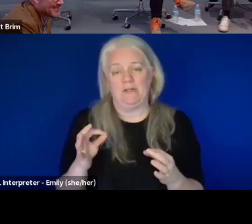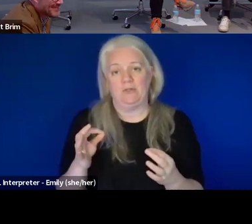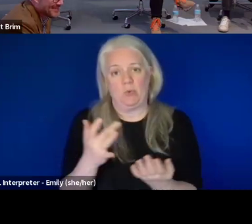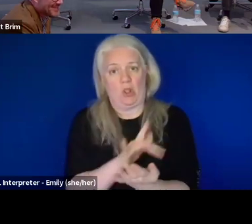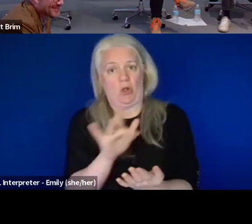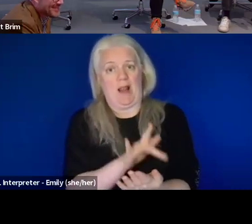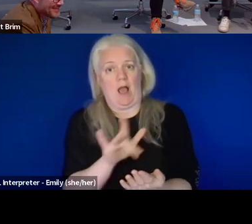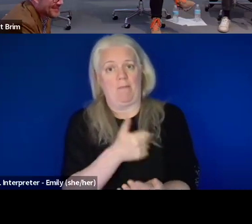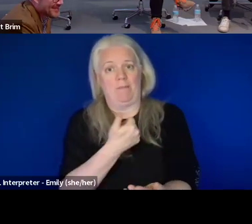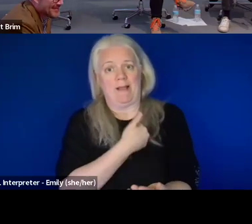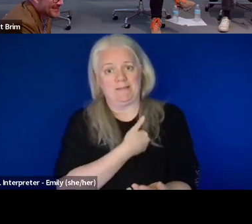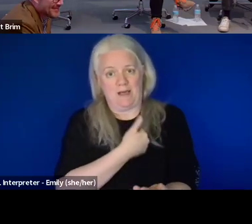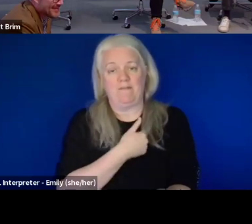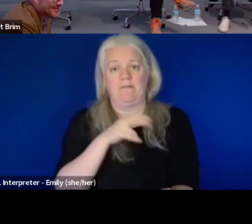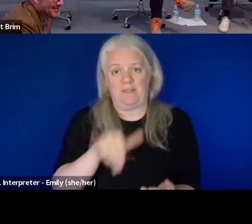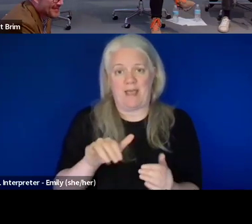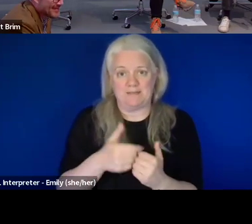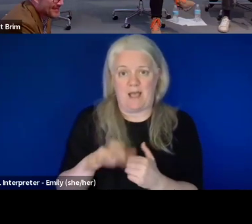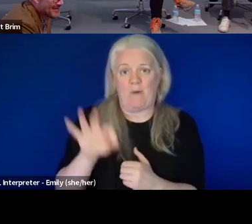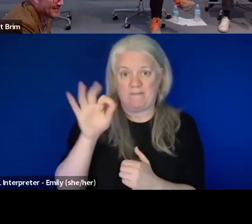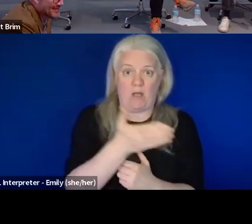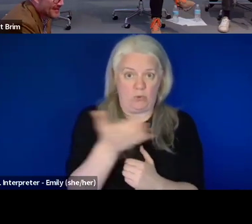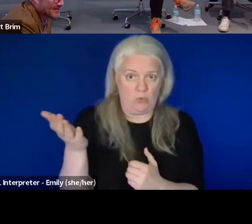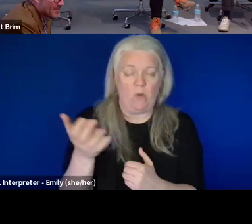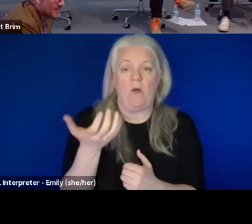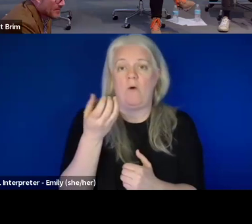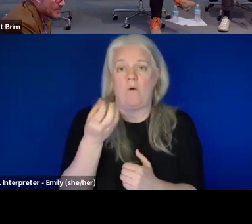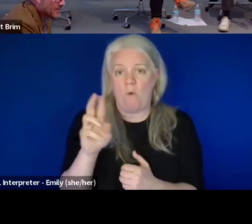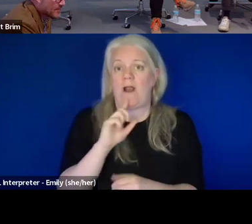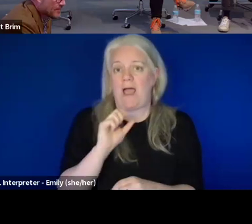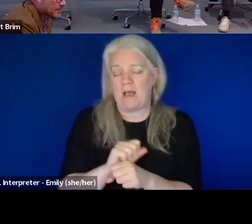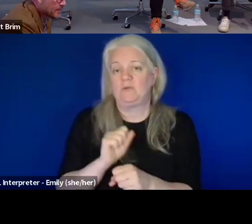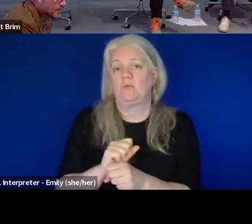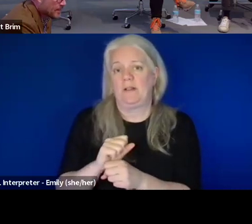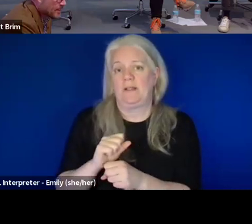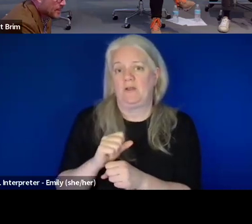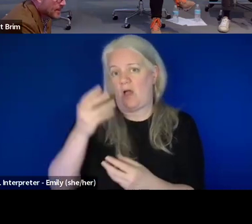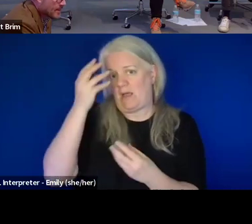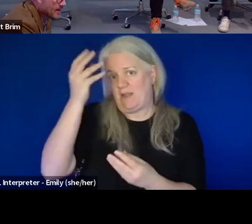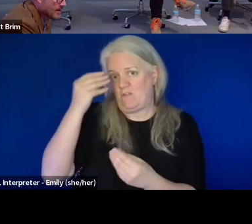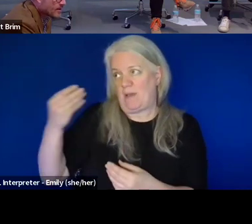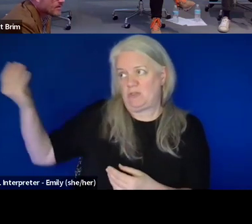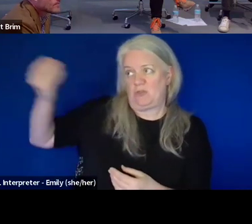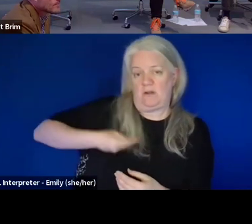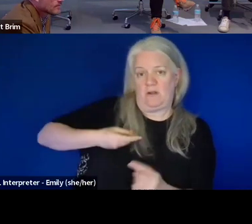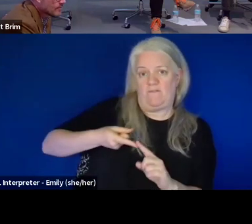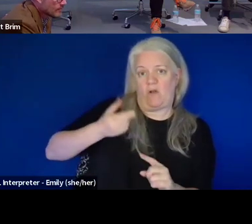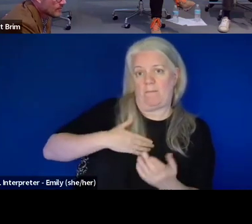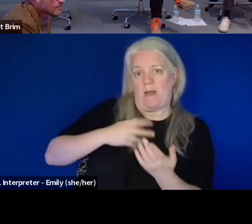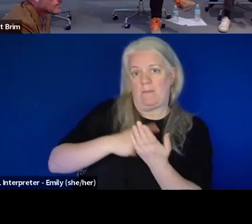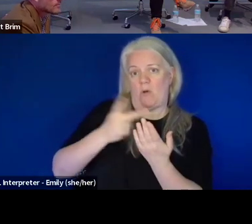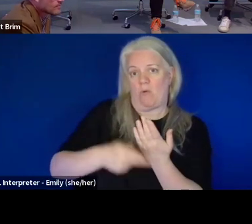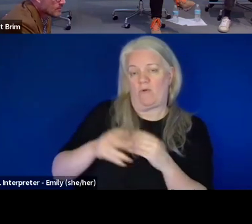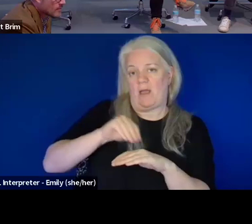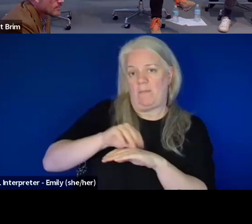I was introduced to you, or actually getting information passed down directly from my program advisor. I would